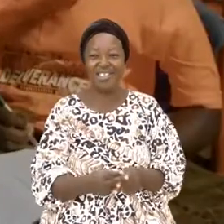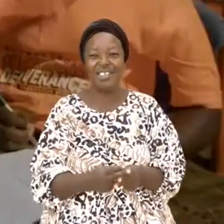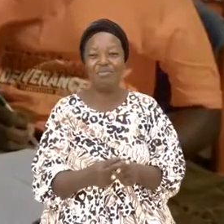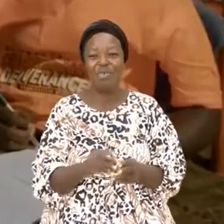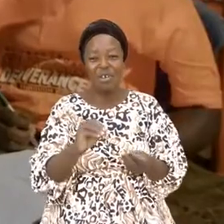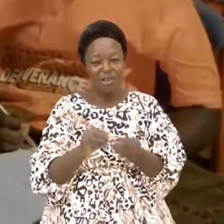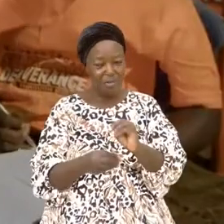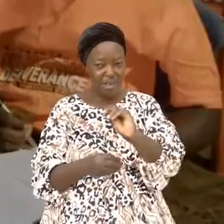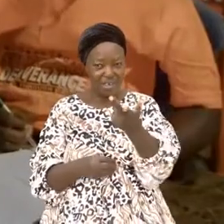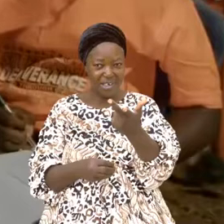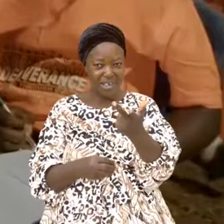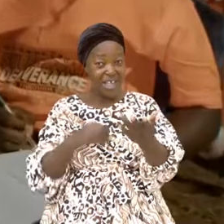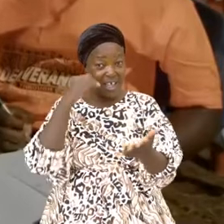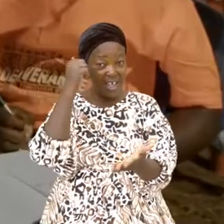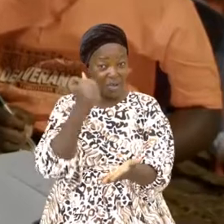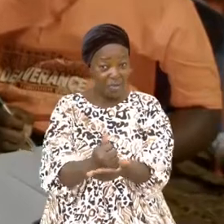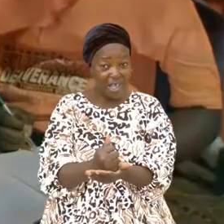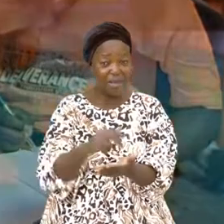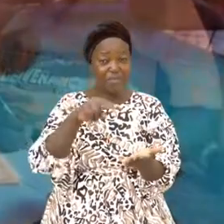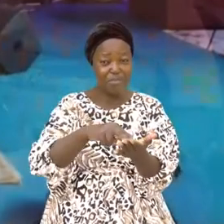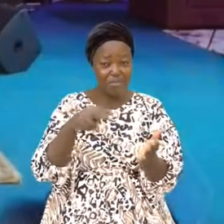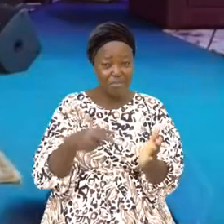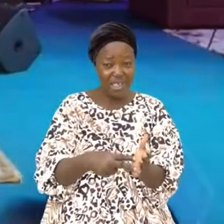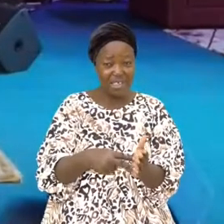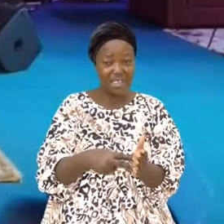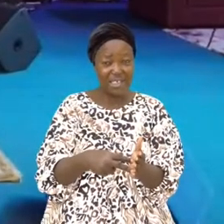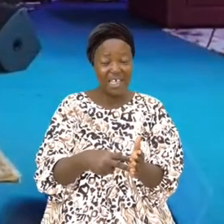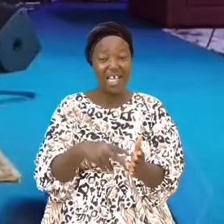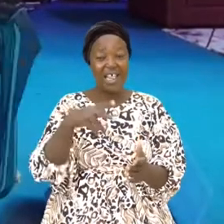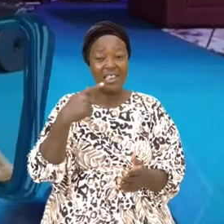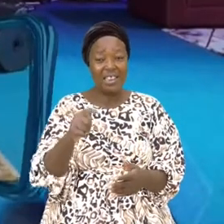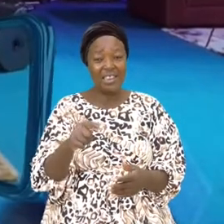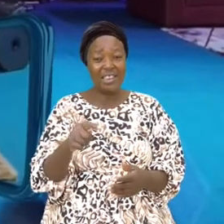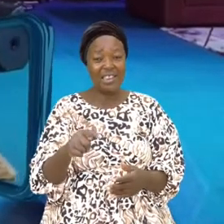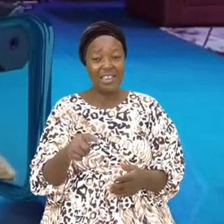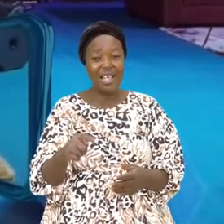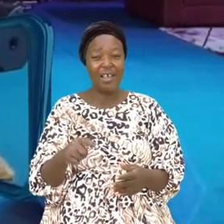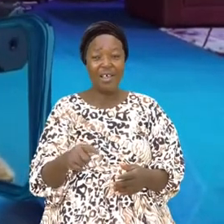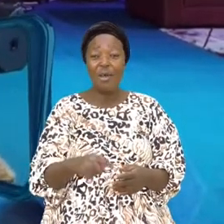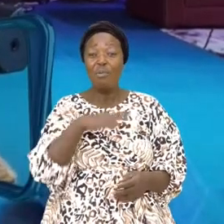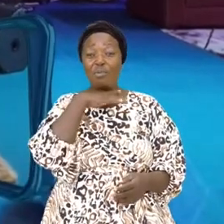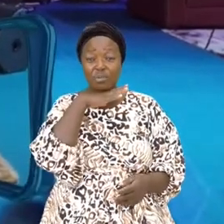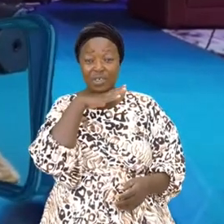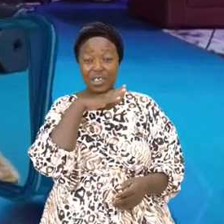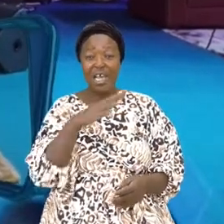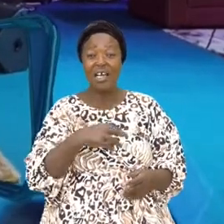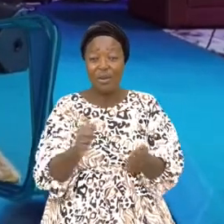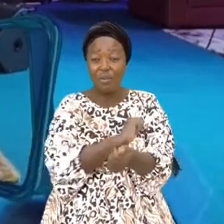Number three, amen means the plagues and the sicknesses are